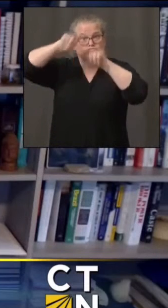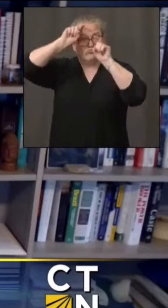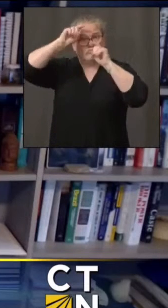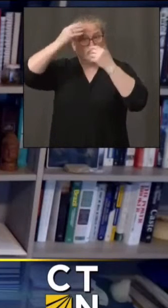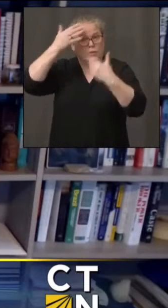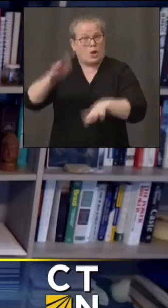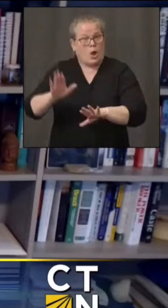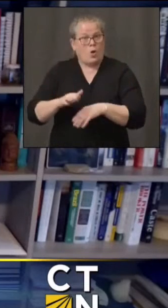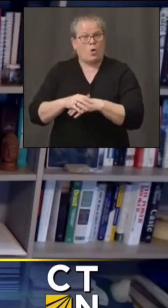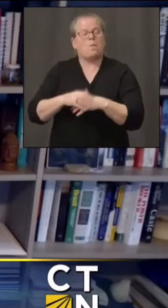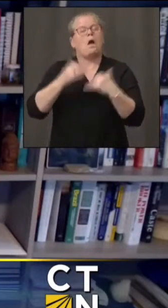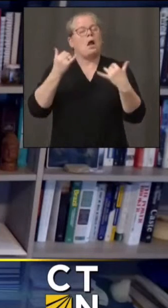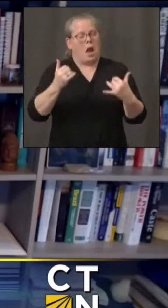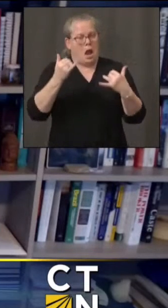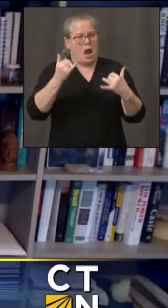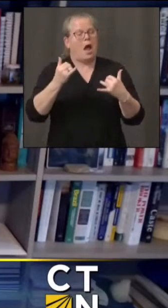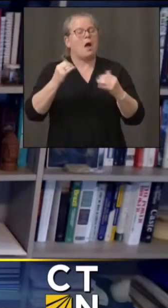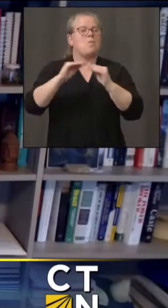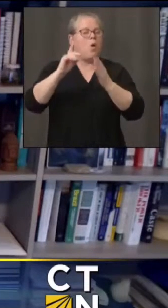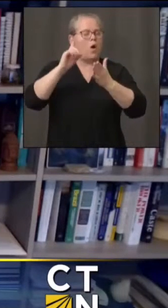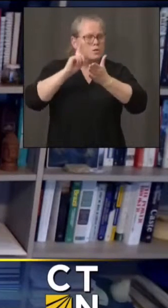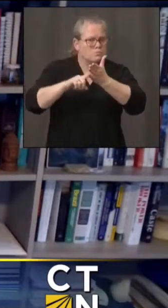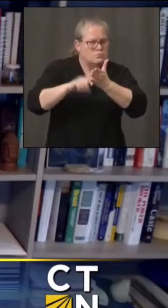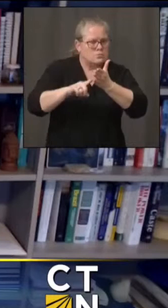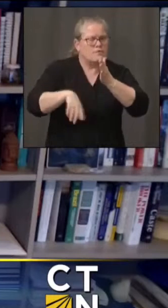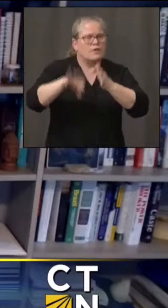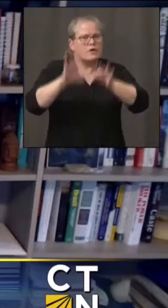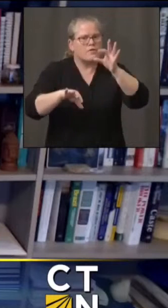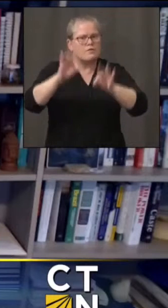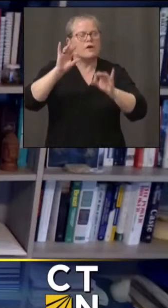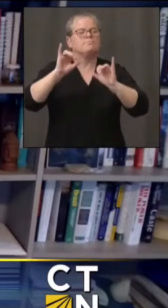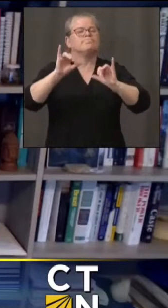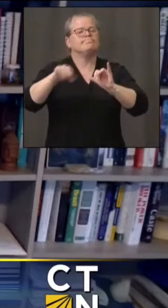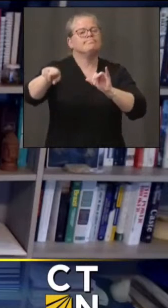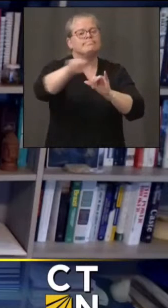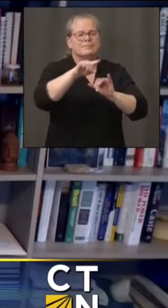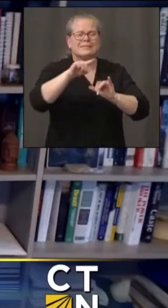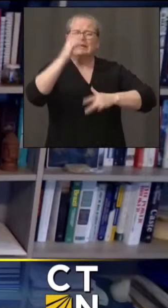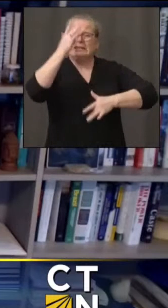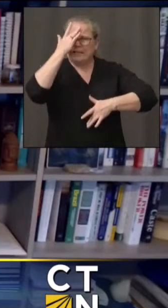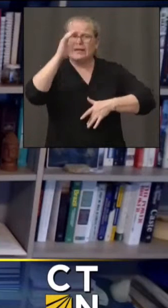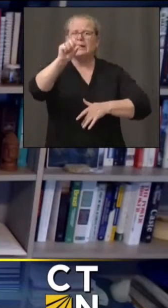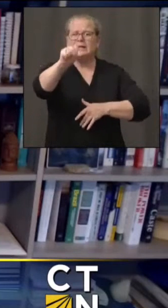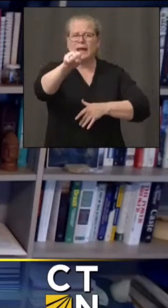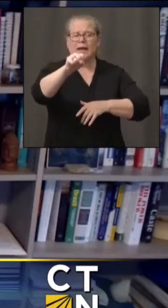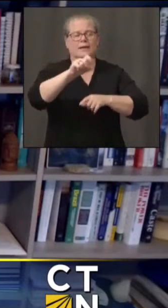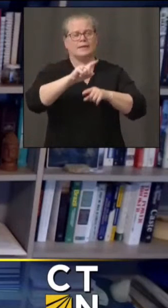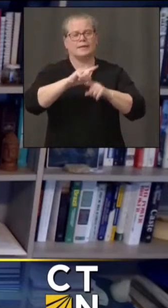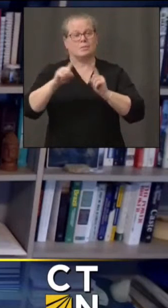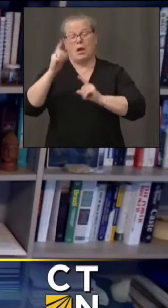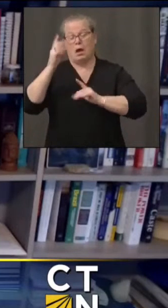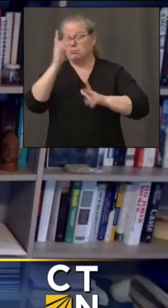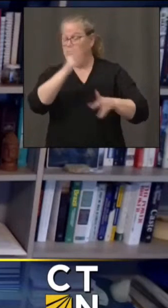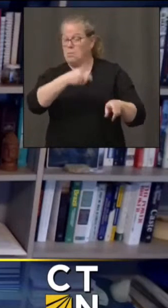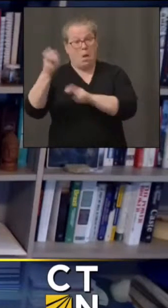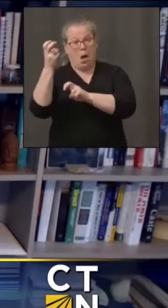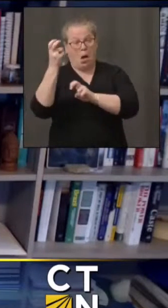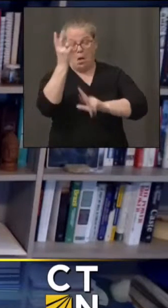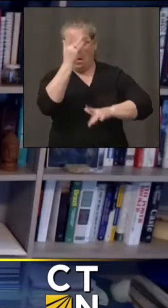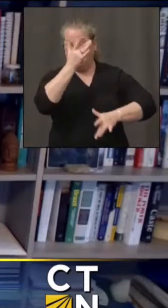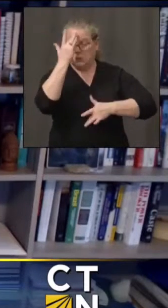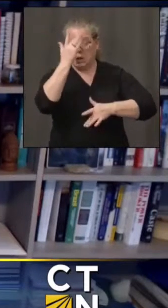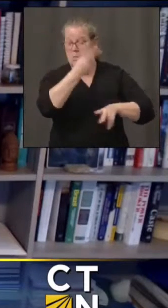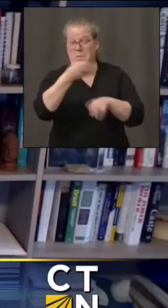there is they have risk. The risk is not negligible, but it is lower than it is for the elderly